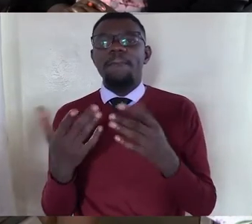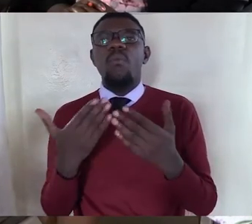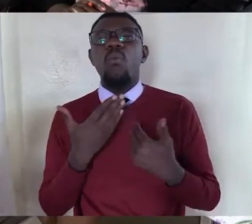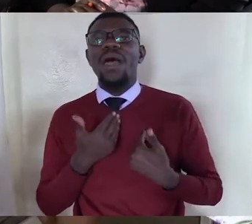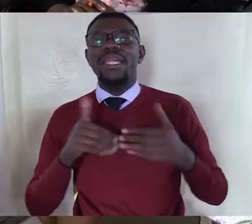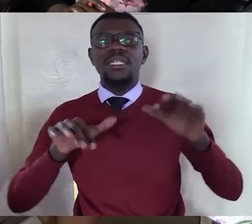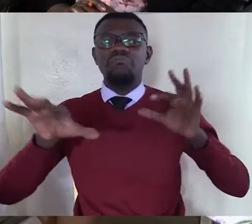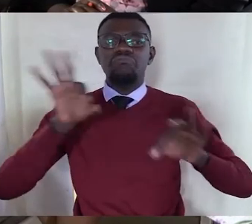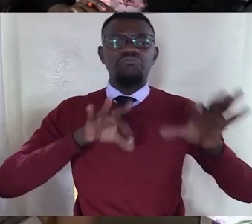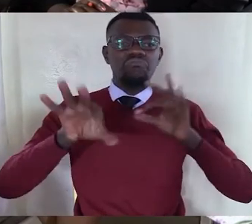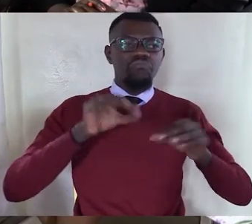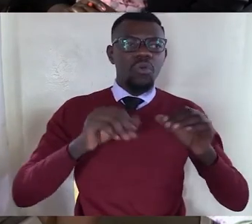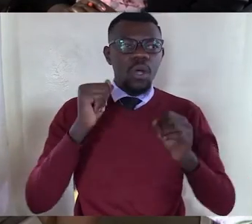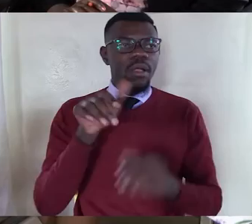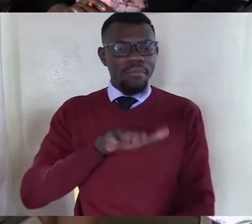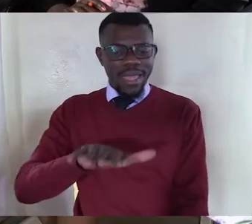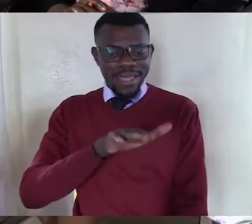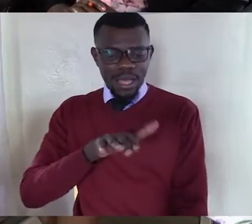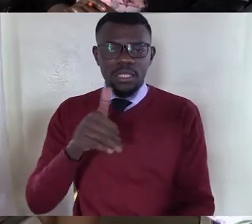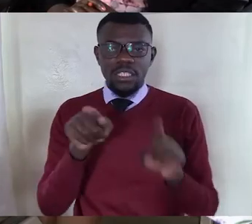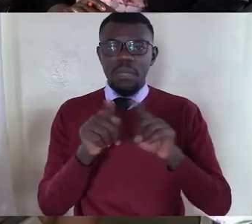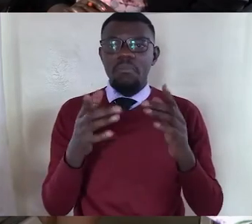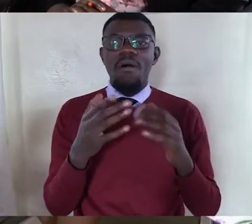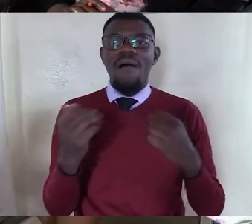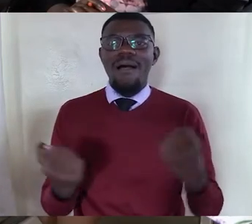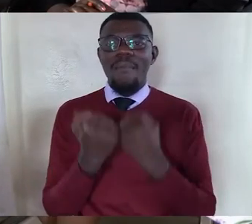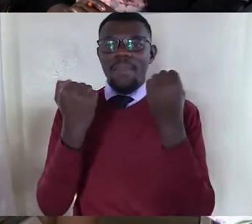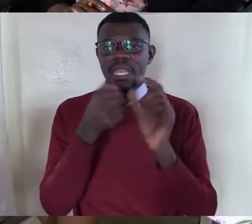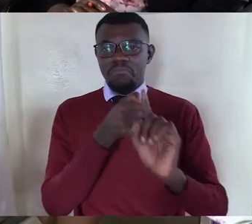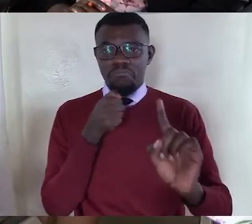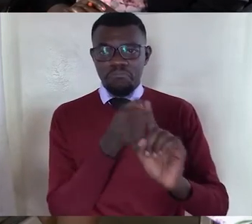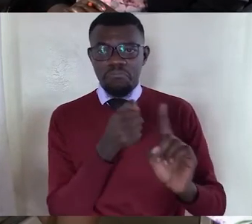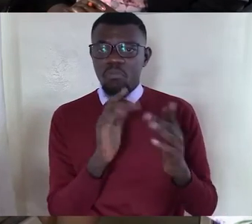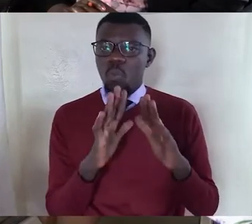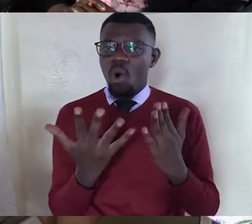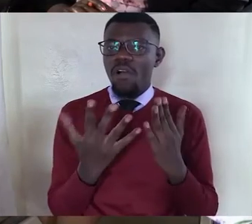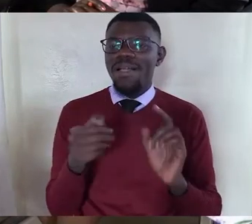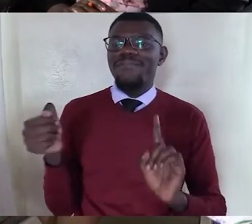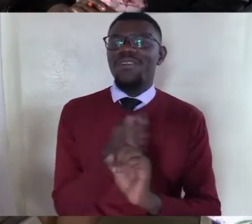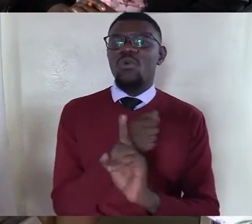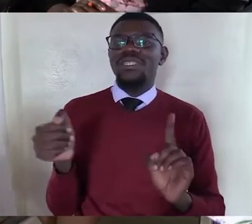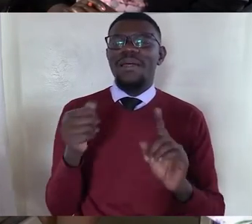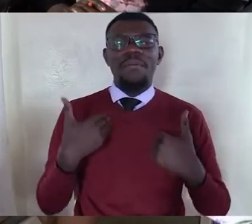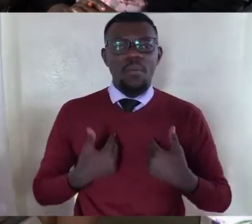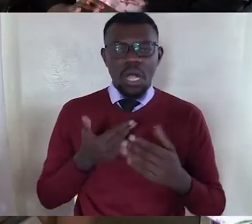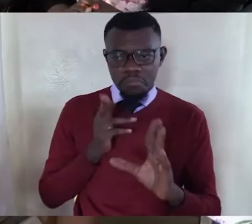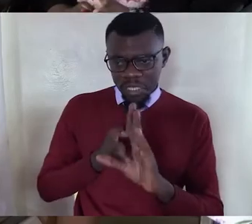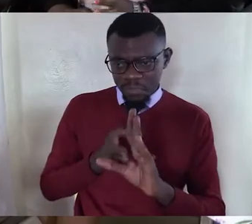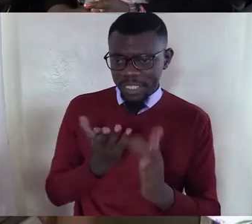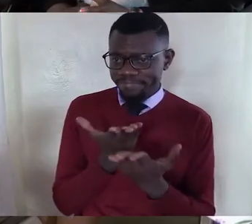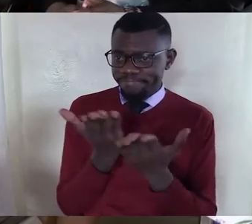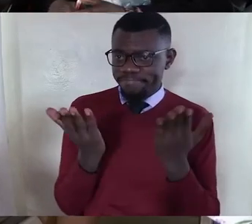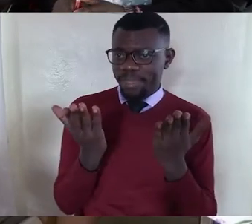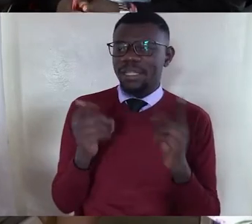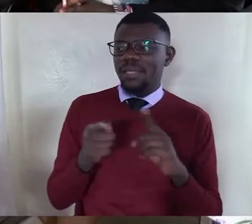but also over-deployment of security agencies is also a deterrent, because security agencies also have been known to